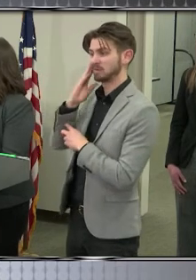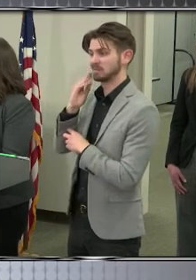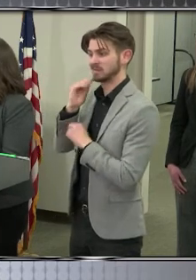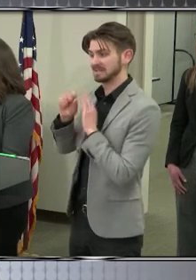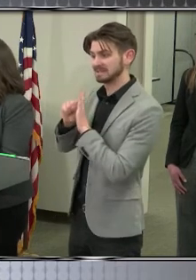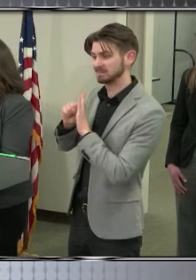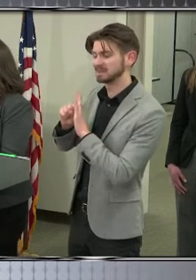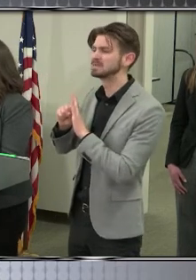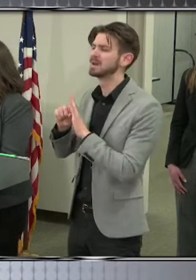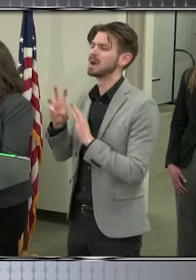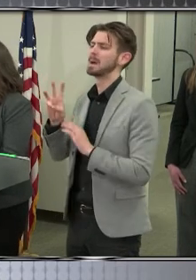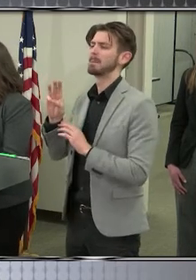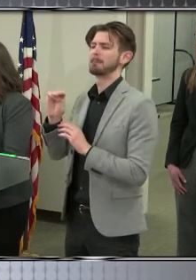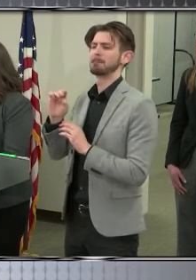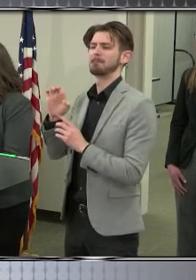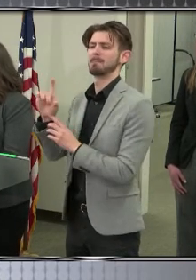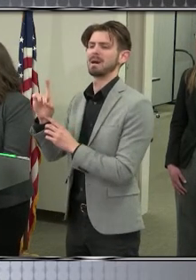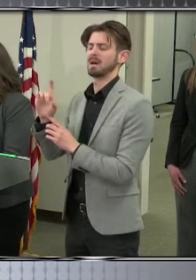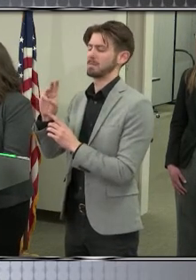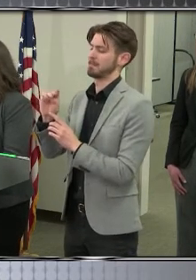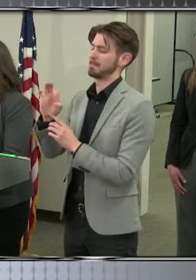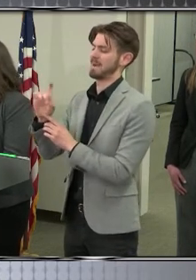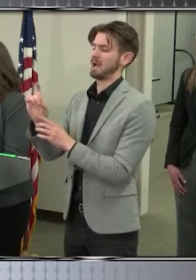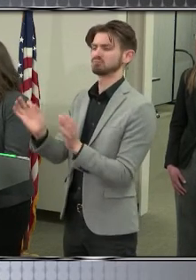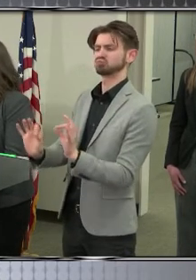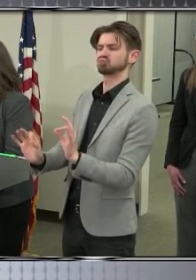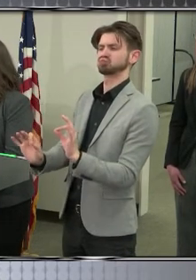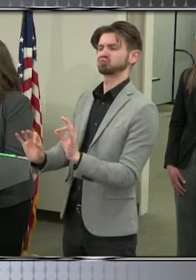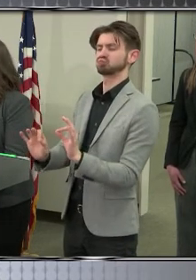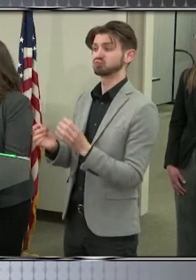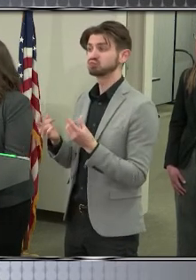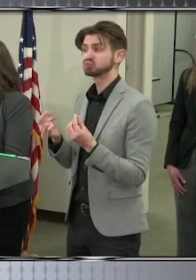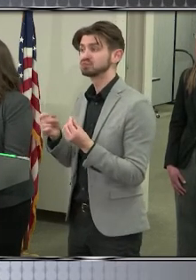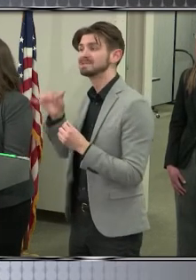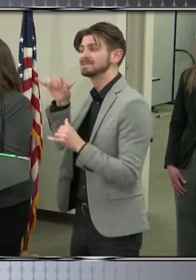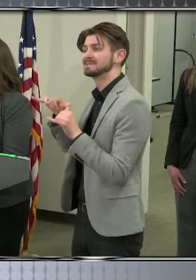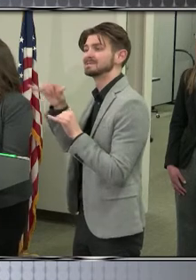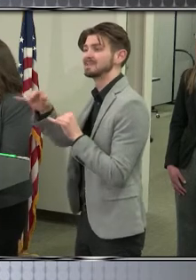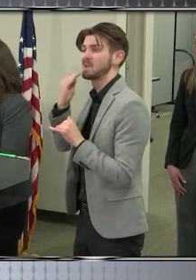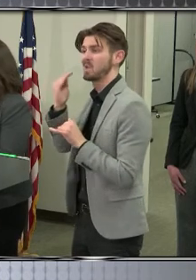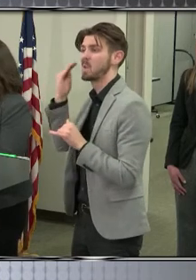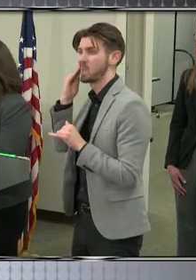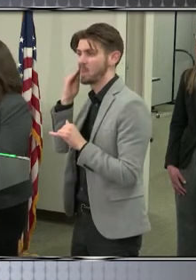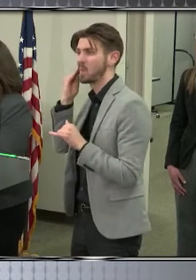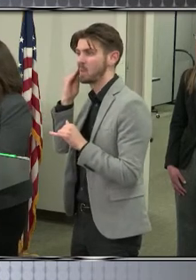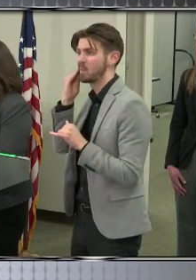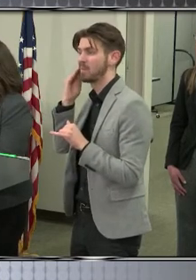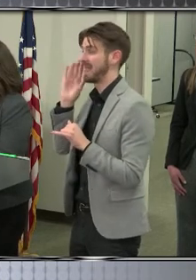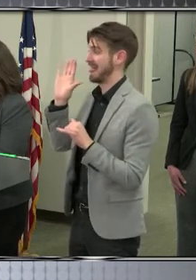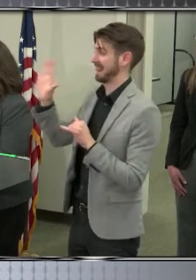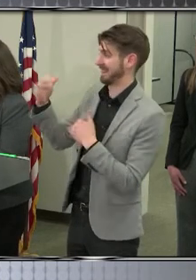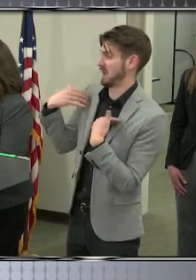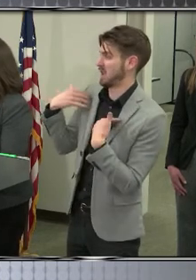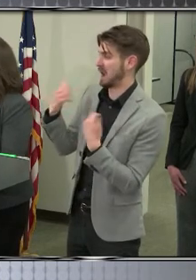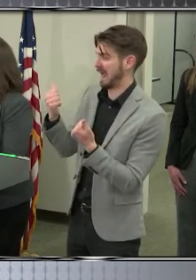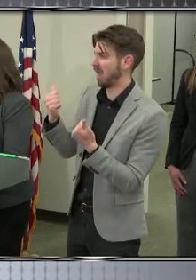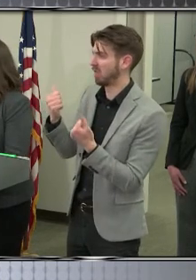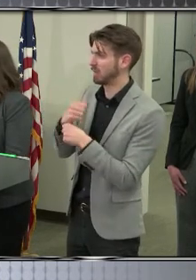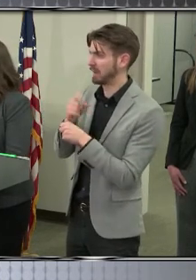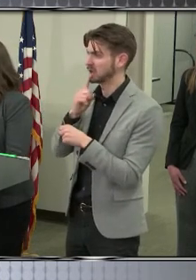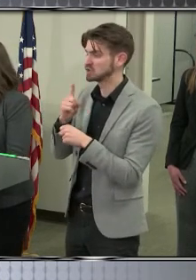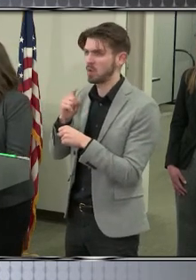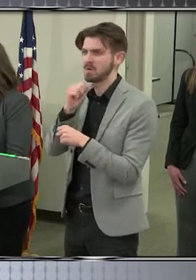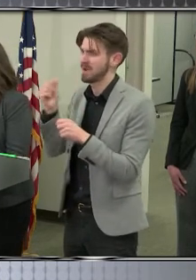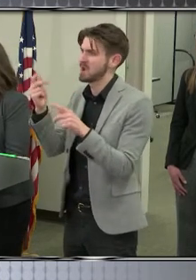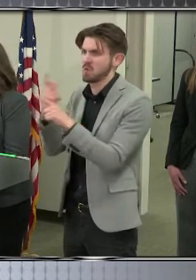and the best place of care for those individuals is to remain at home and monitor their health in their homes. And